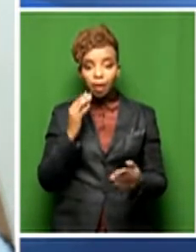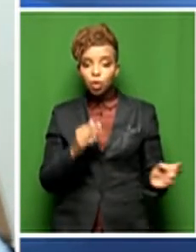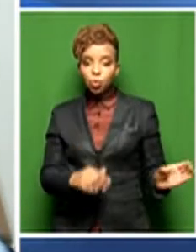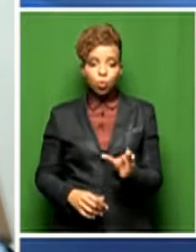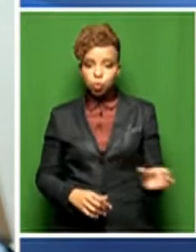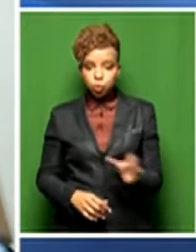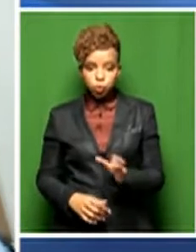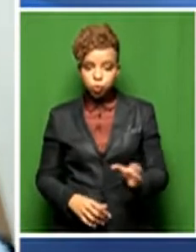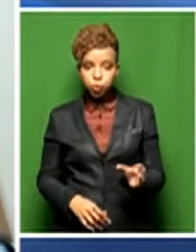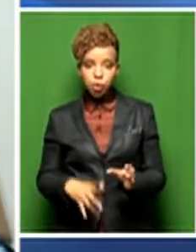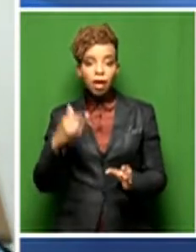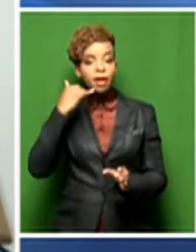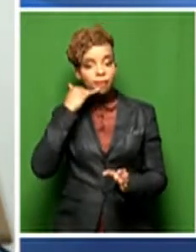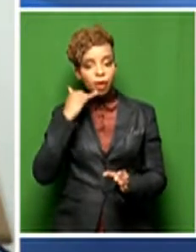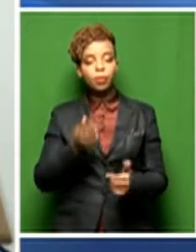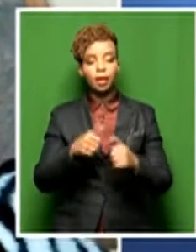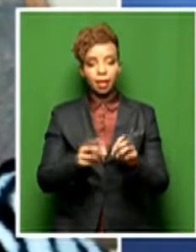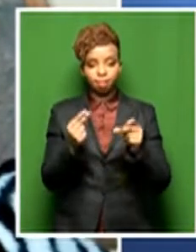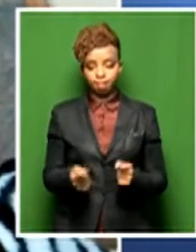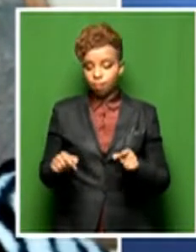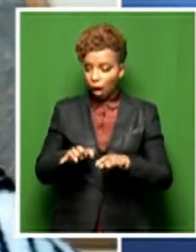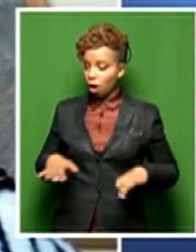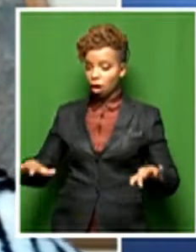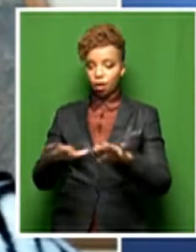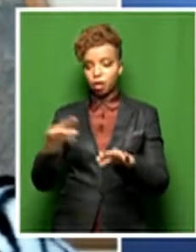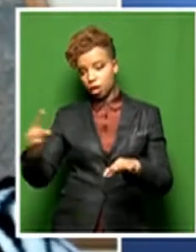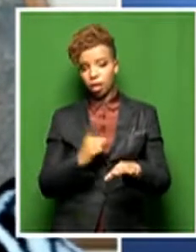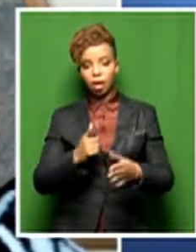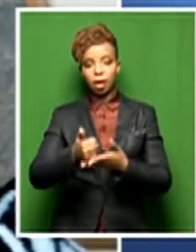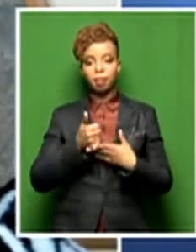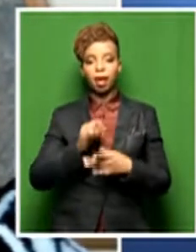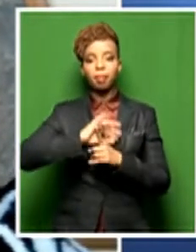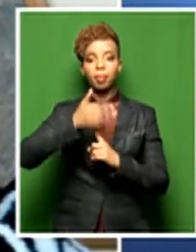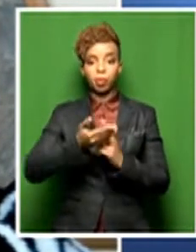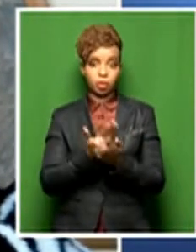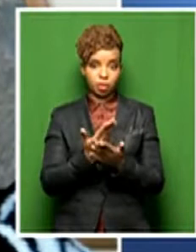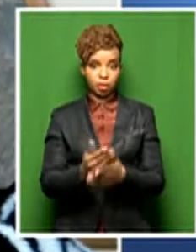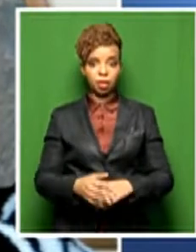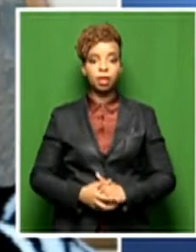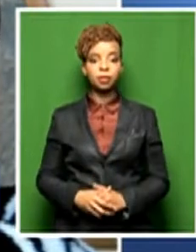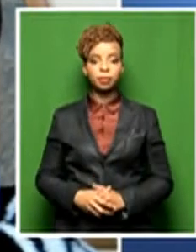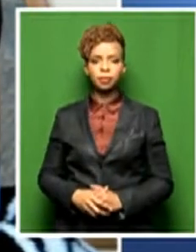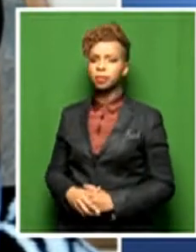protected. How are you working with the police in terms of the responses?